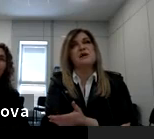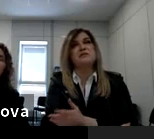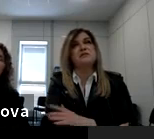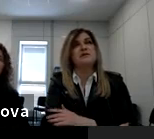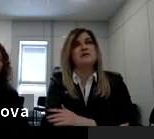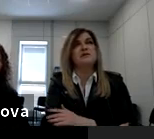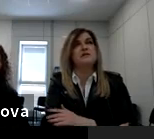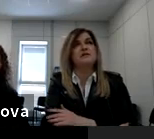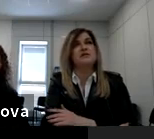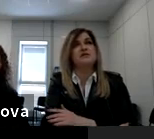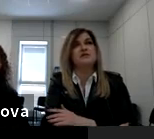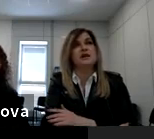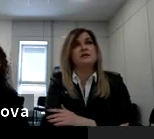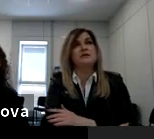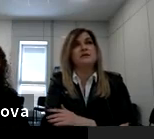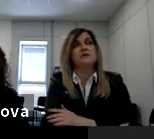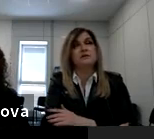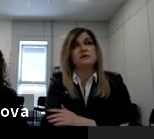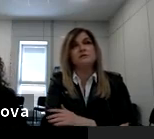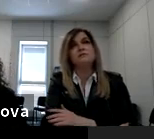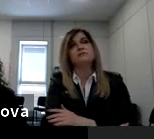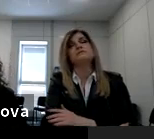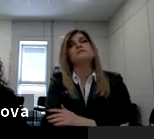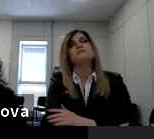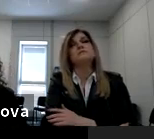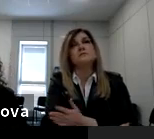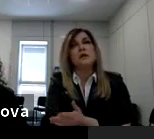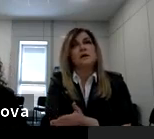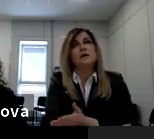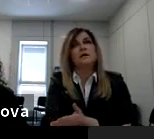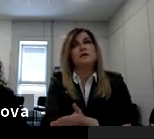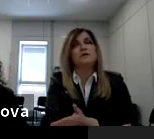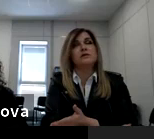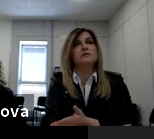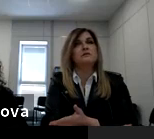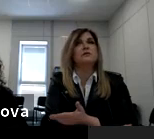easy for mounting fixtures. And also,